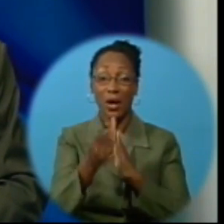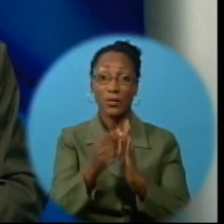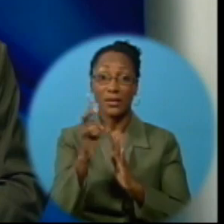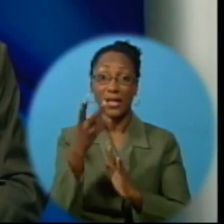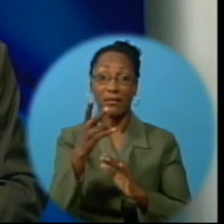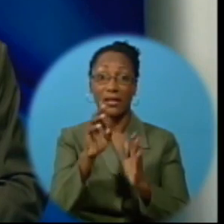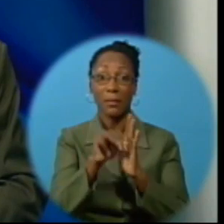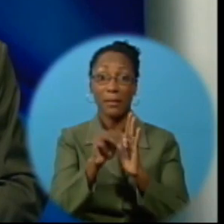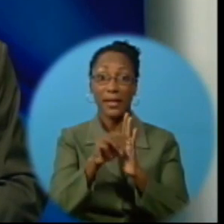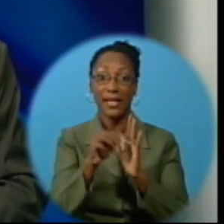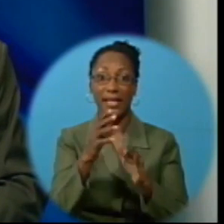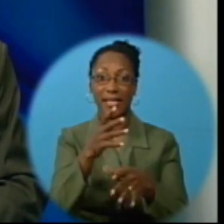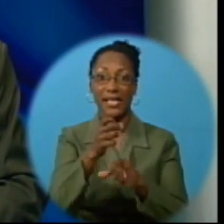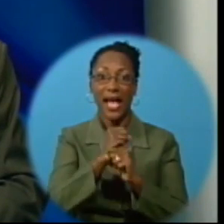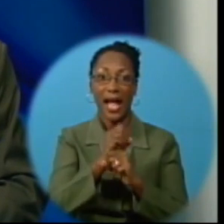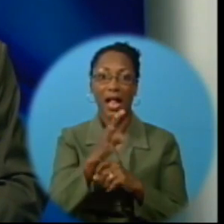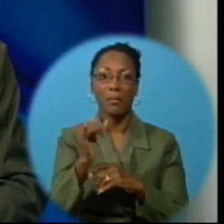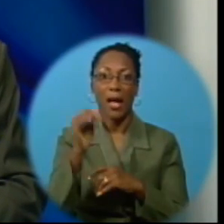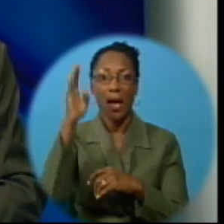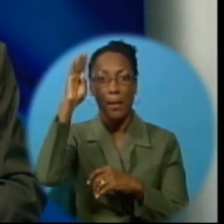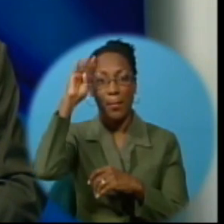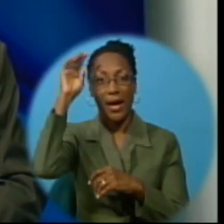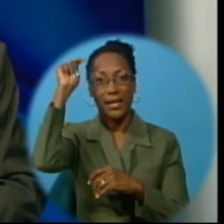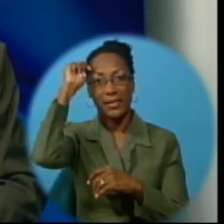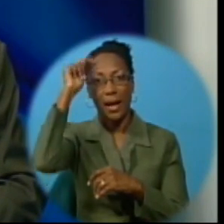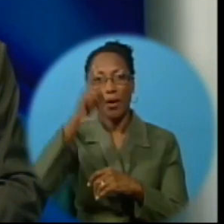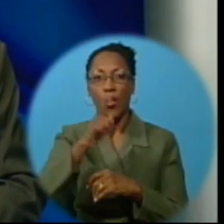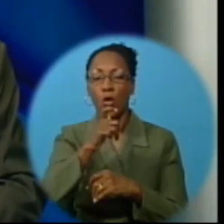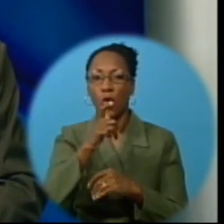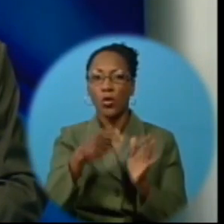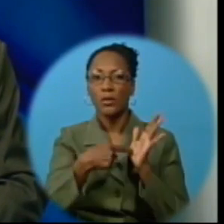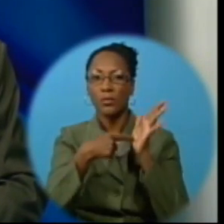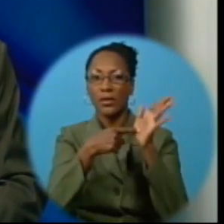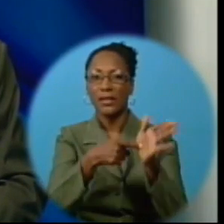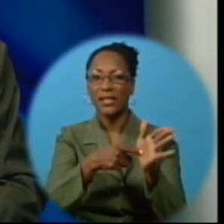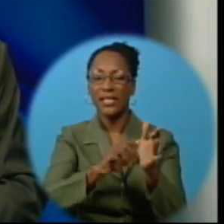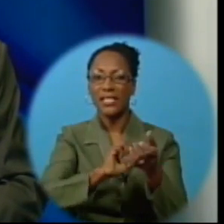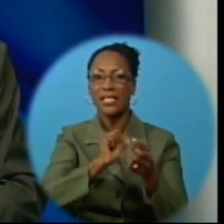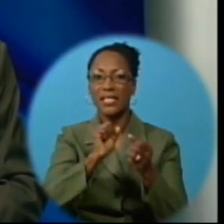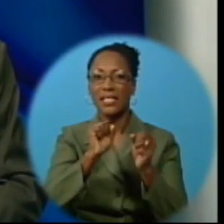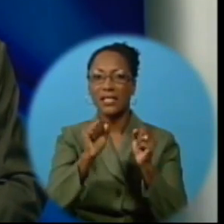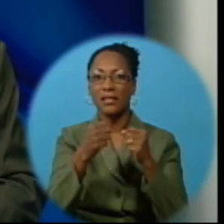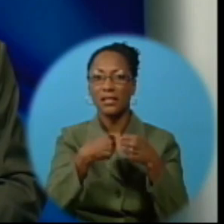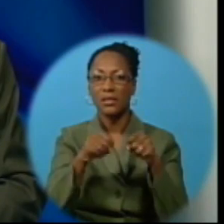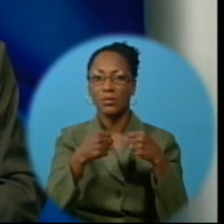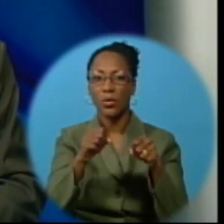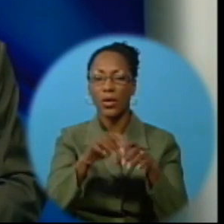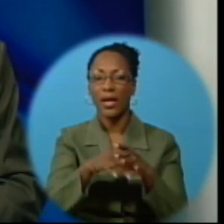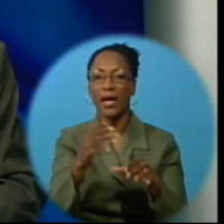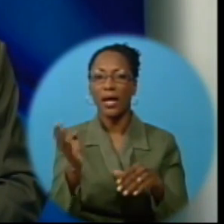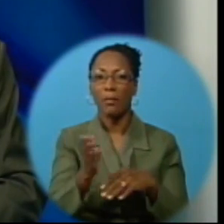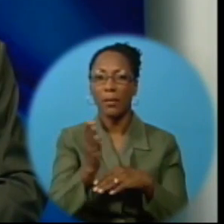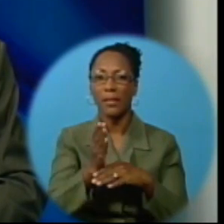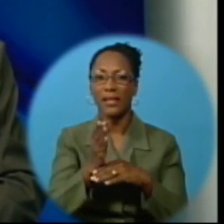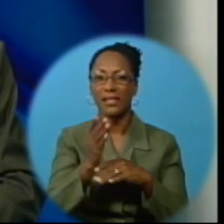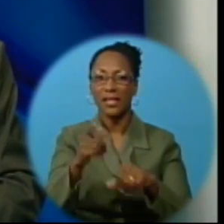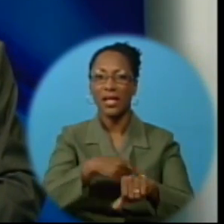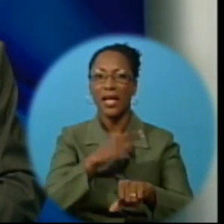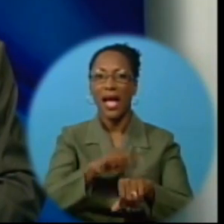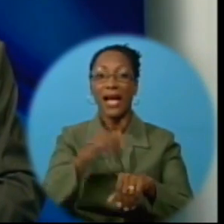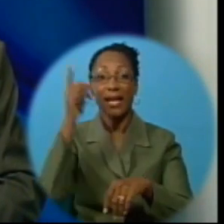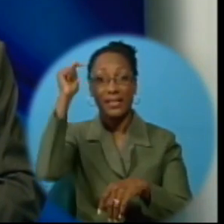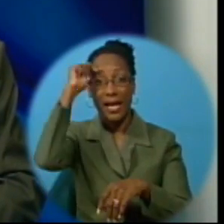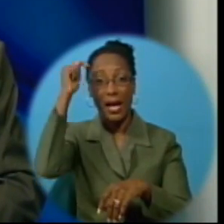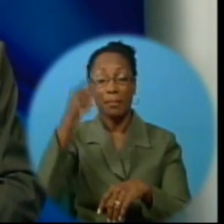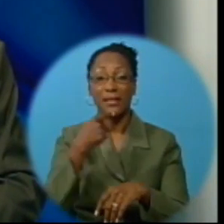local surfer Brian Talma, who has been promoting the sport in the island for a number of years. Also an organizer, Talma highlighted some of